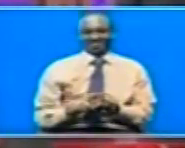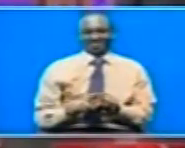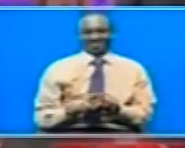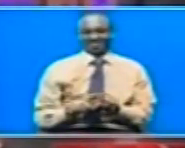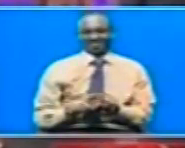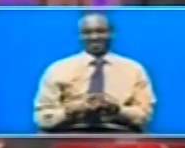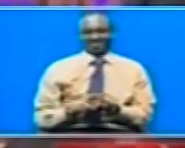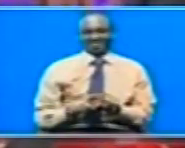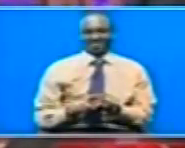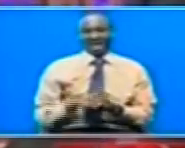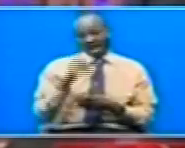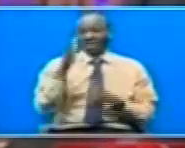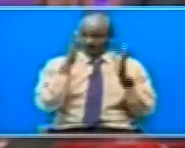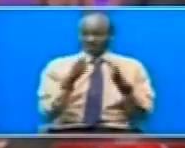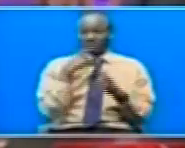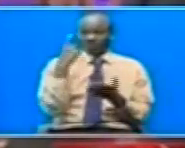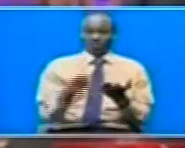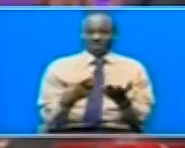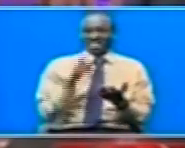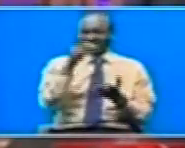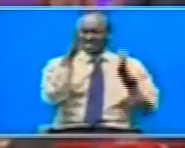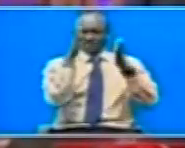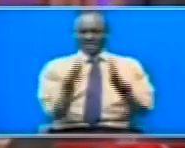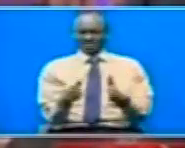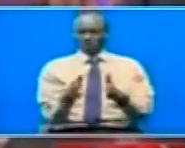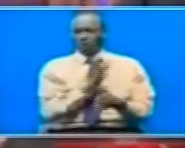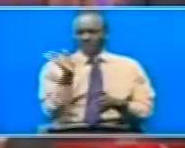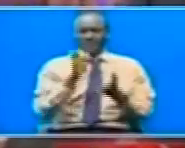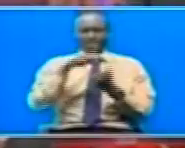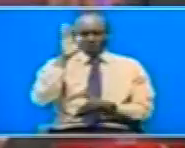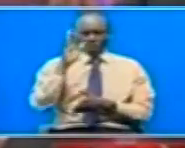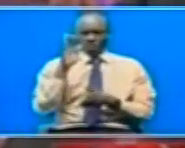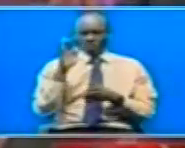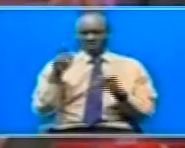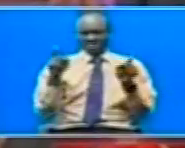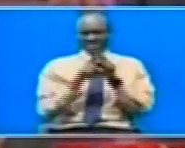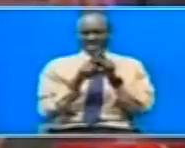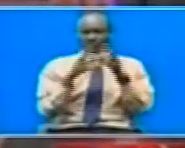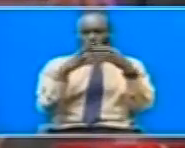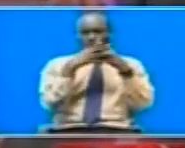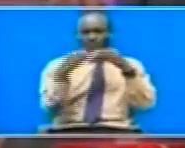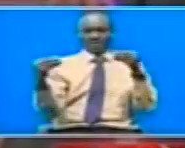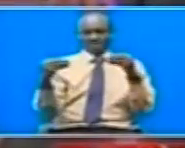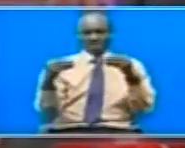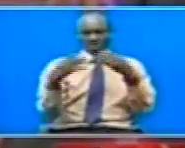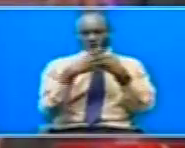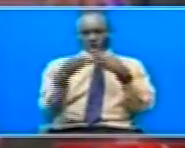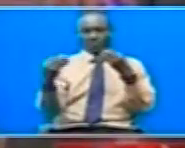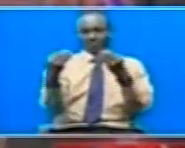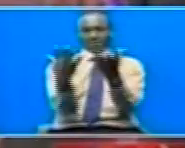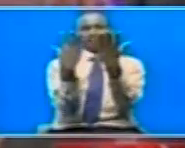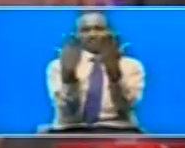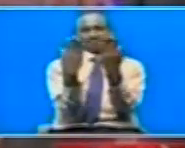Oh, man. Nancy Okuda says, this guy is more of Barack Obama's clone. Wow. I